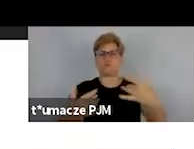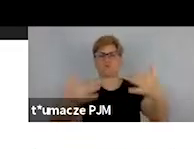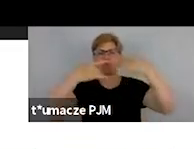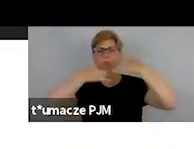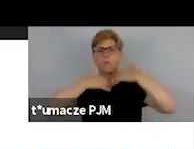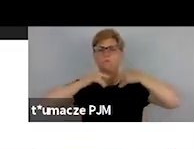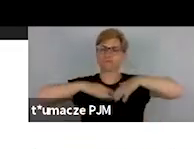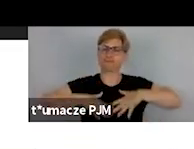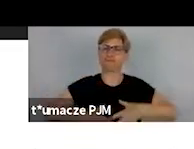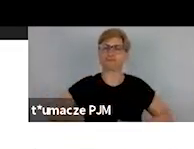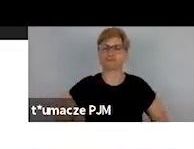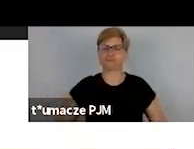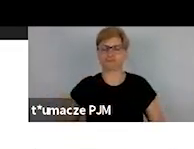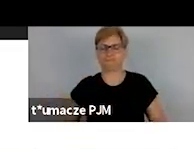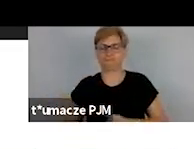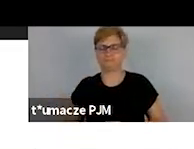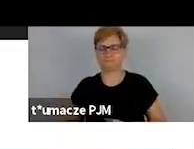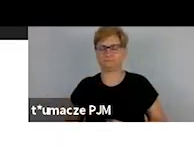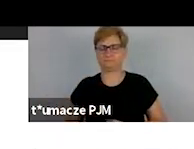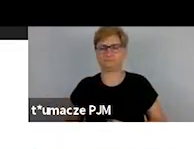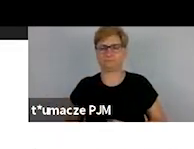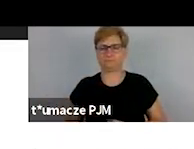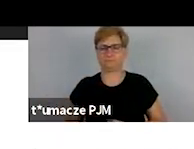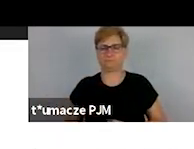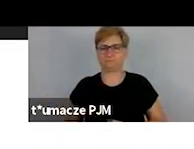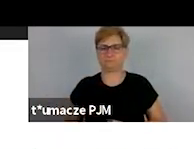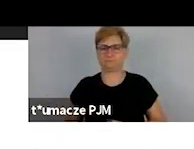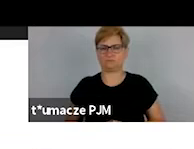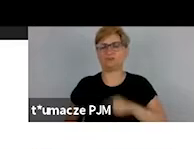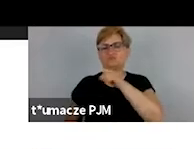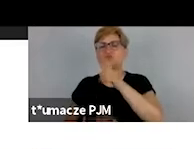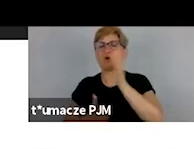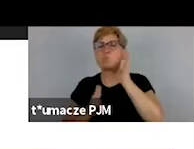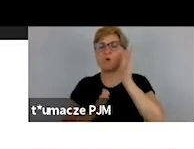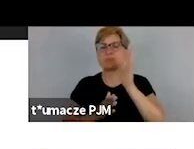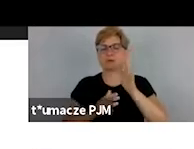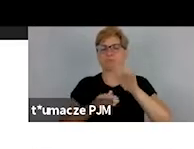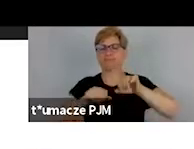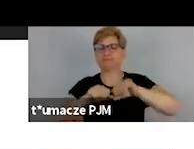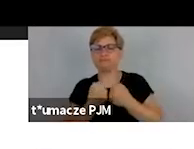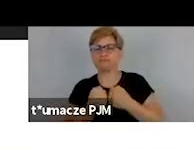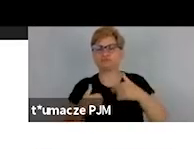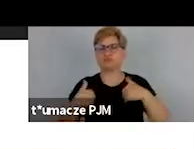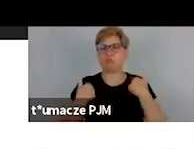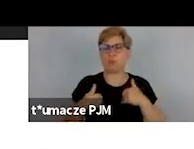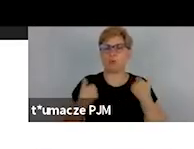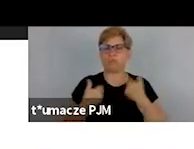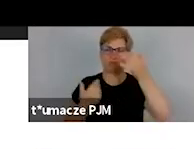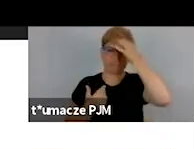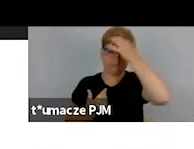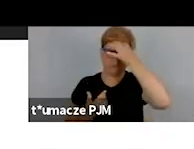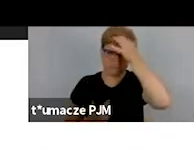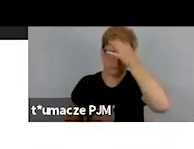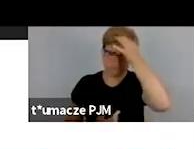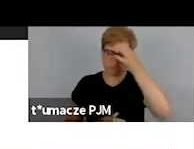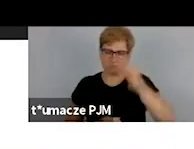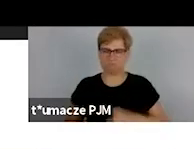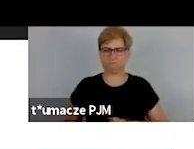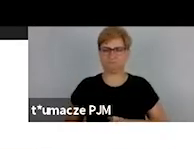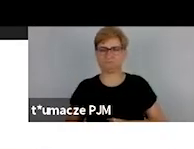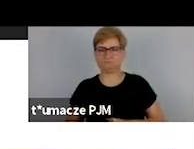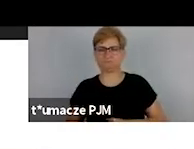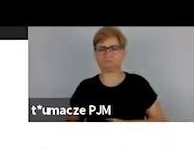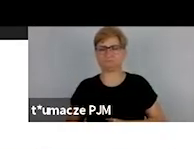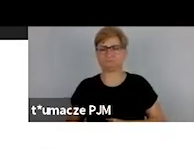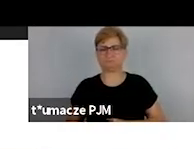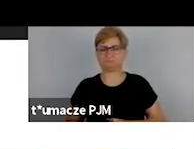to address trauma, to address childhood abuse as a critical way to interrupt violence? How